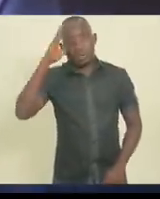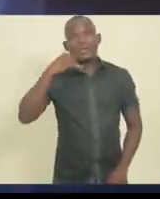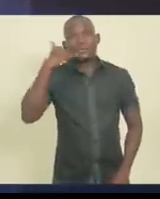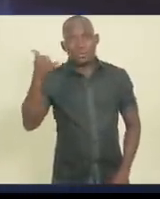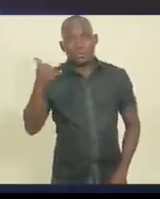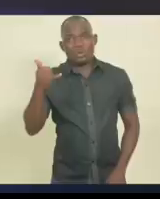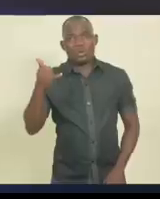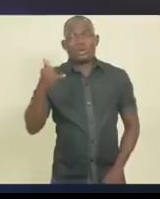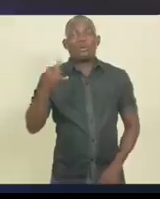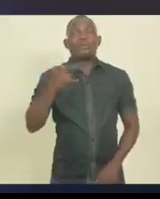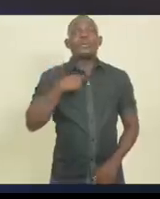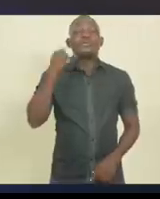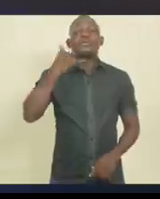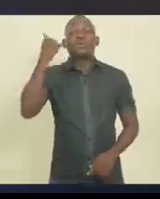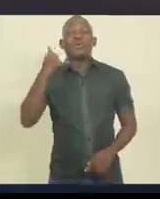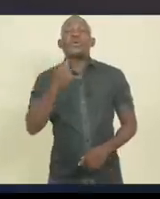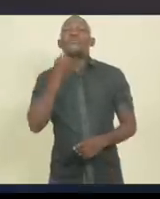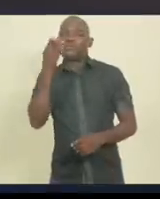right.